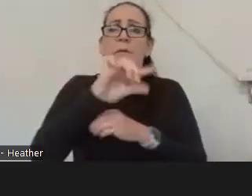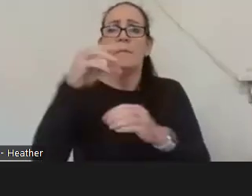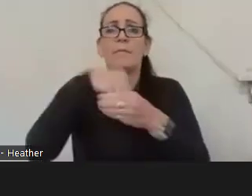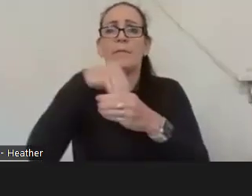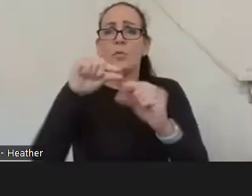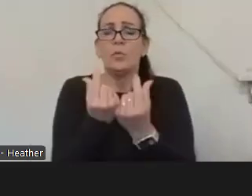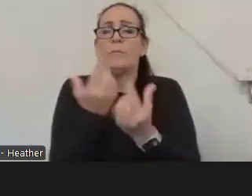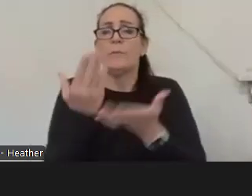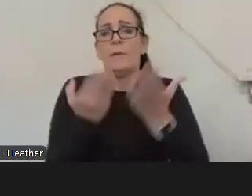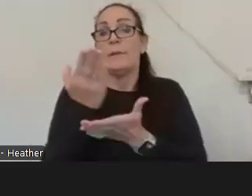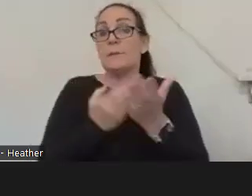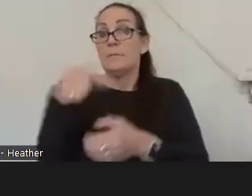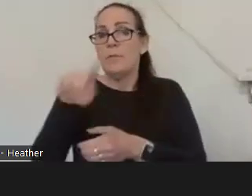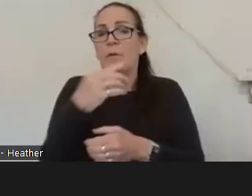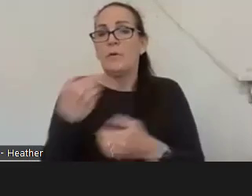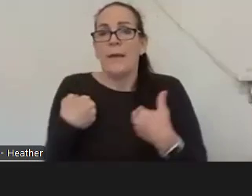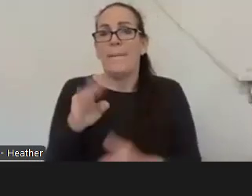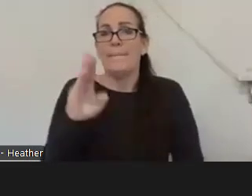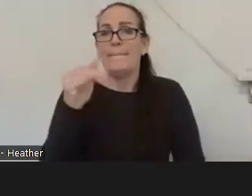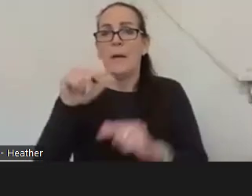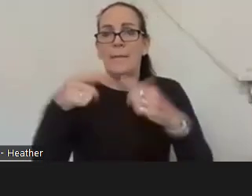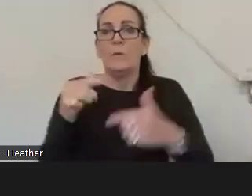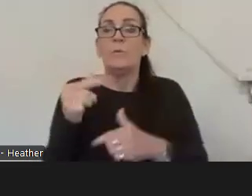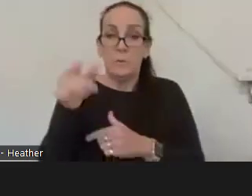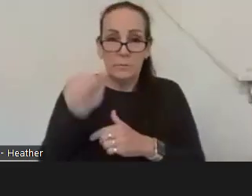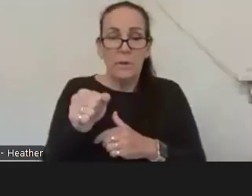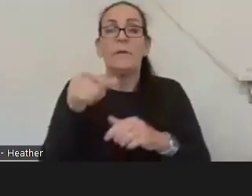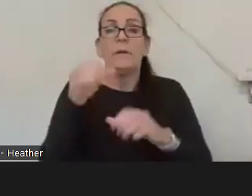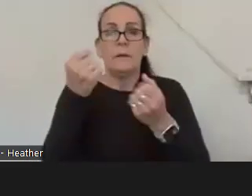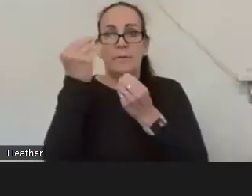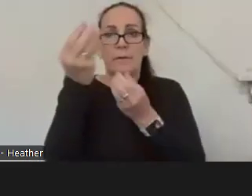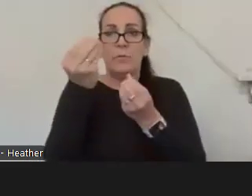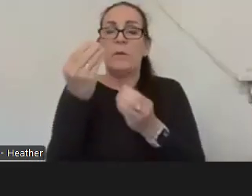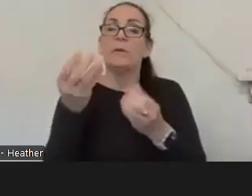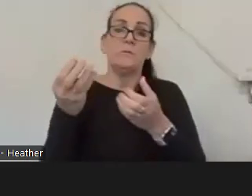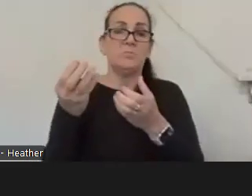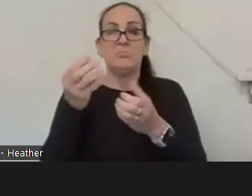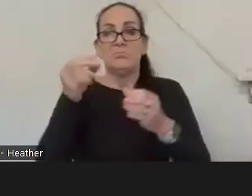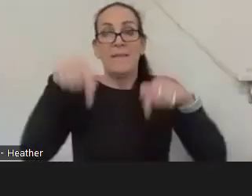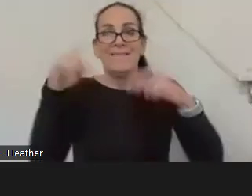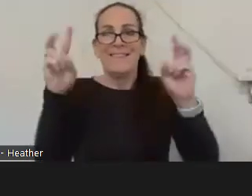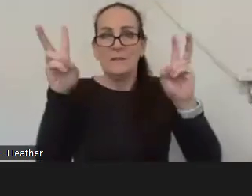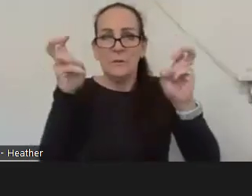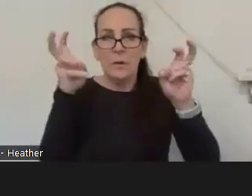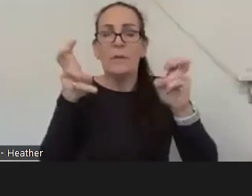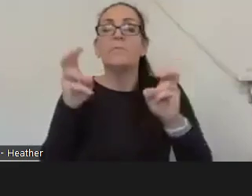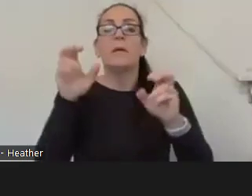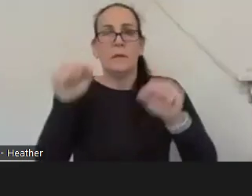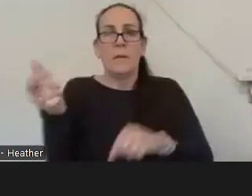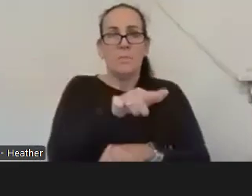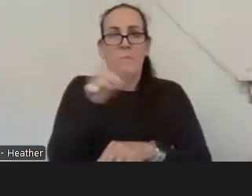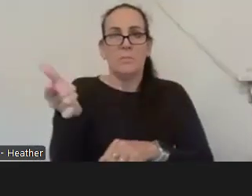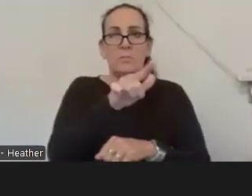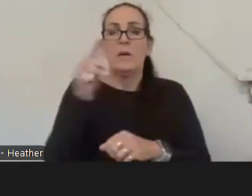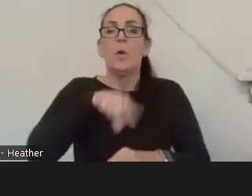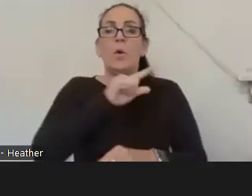individuals could have, group format discussions about this topic and go back and forth. And ideally, we'll be getting feedback